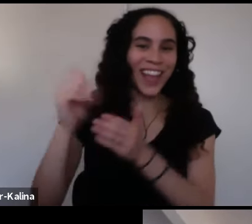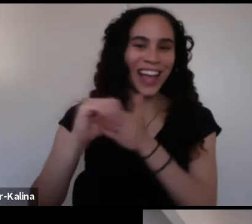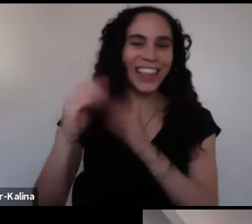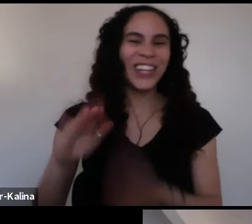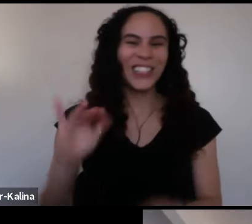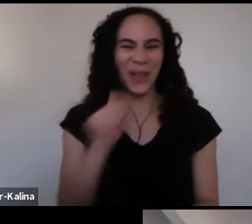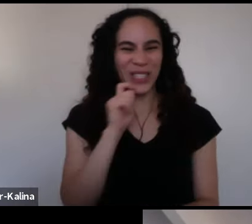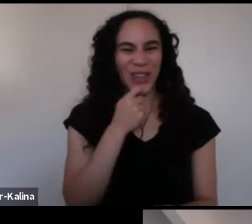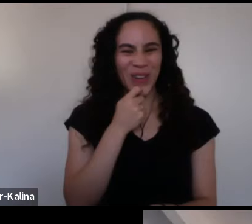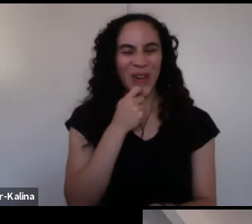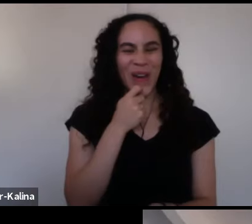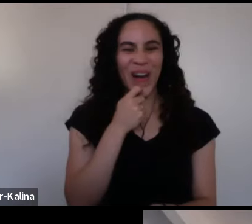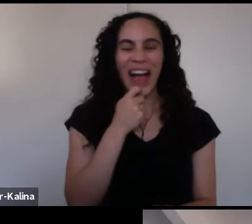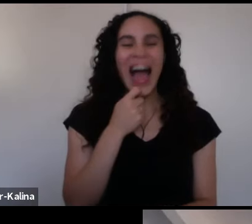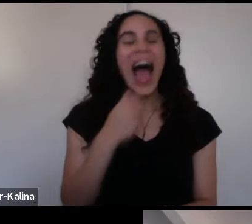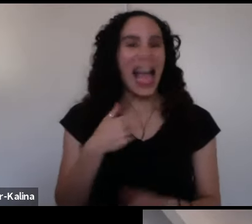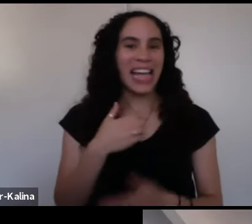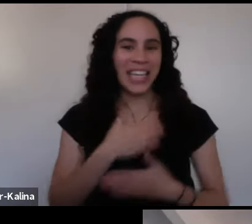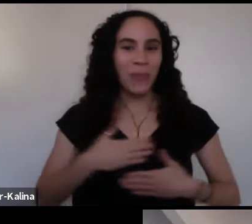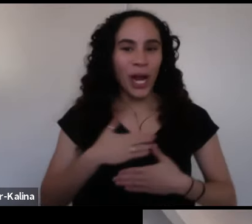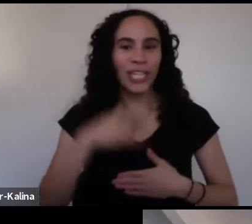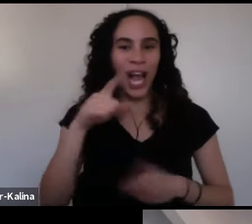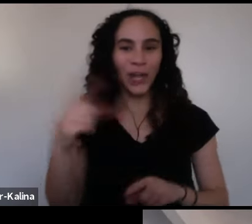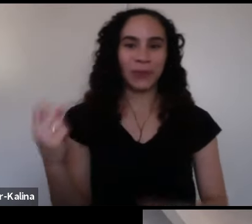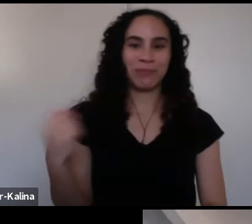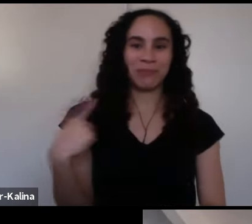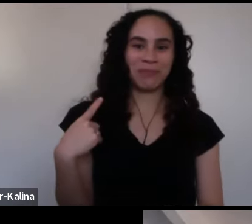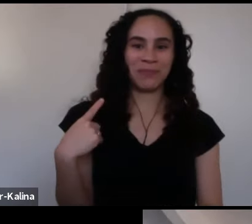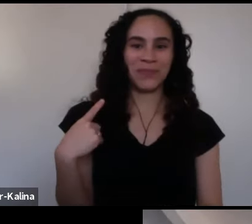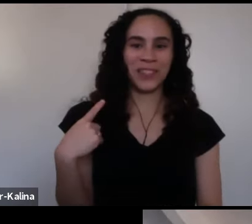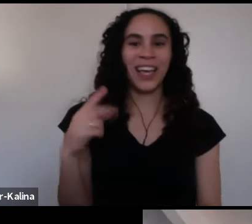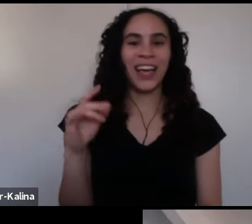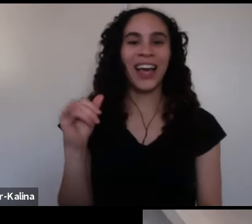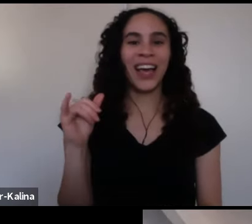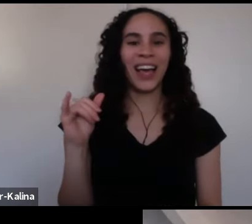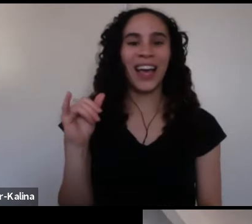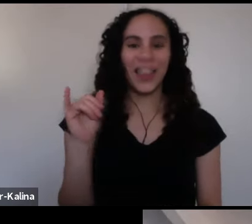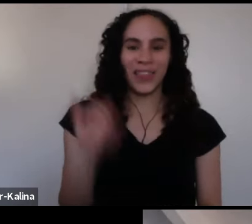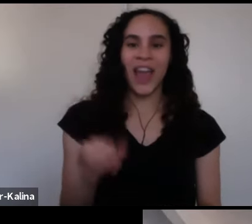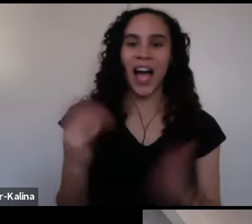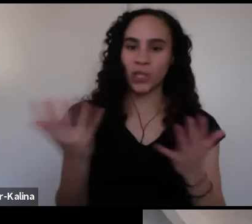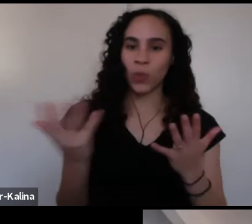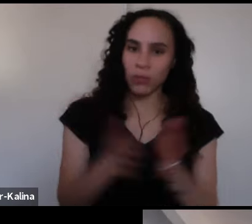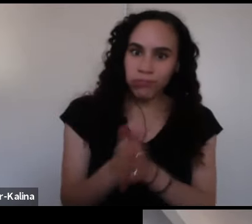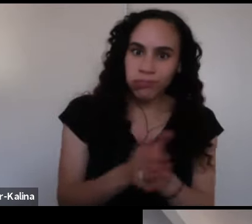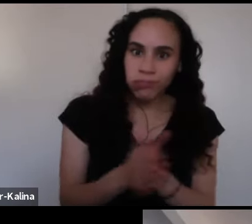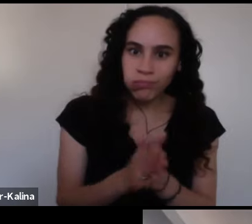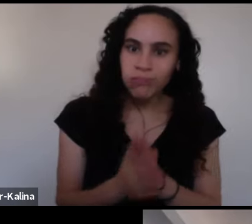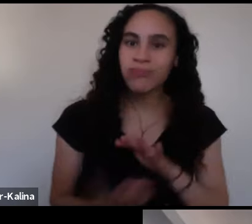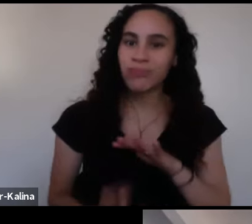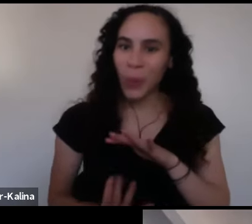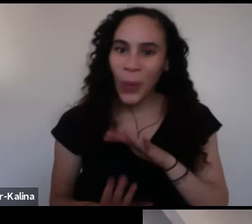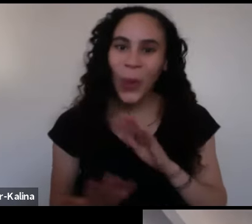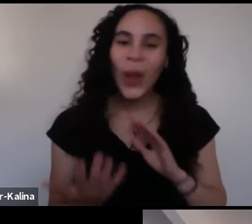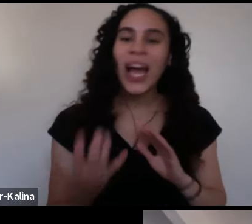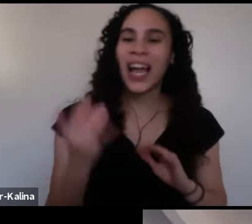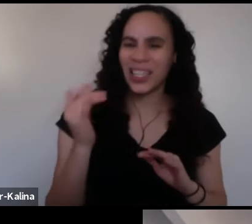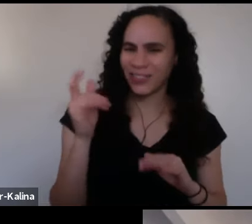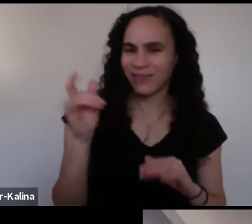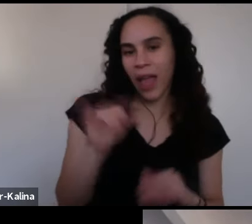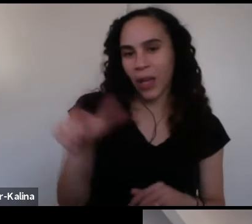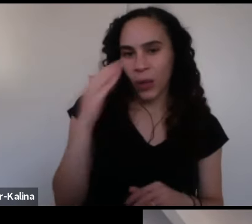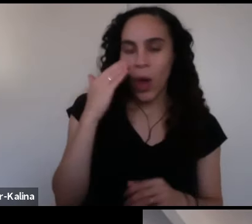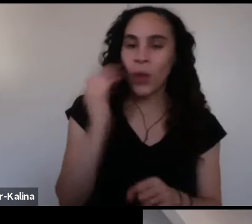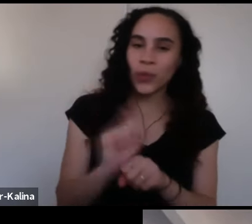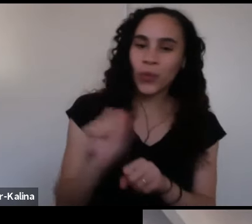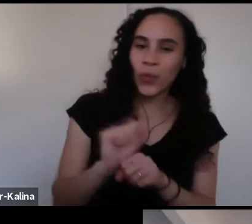I appreciate you sharing it, because it that's the stuff that fuels you. As you know, this work is hard, and it's good to hear the